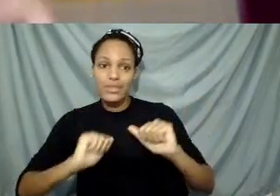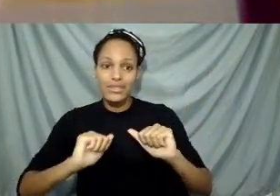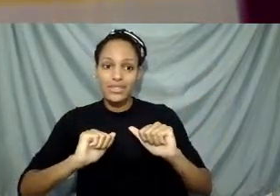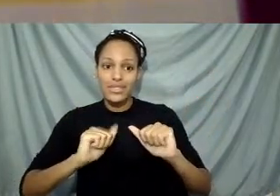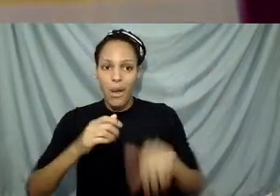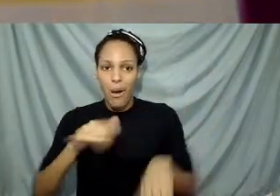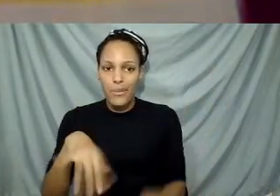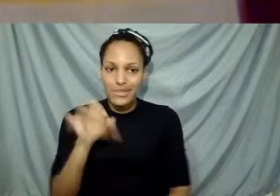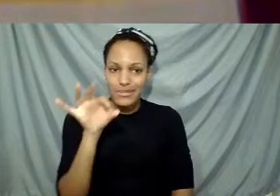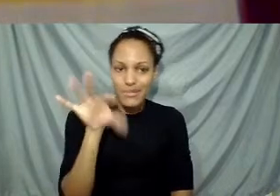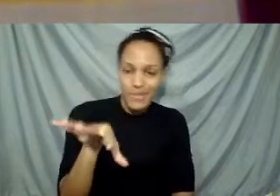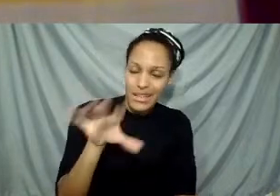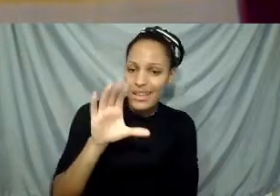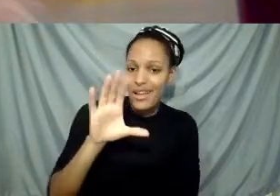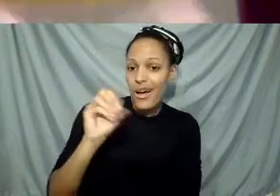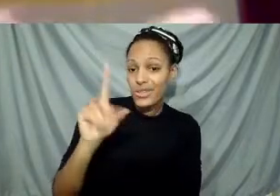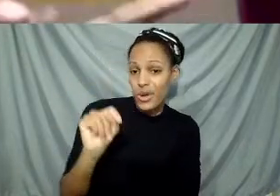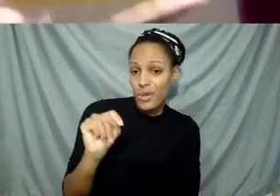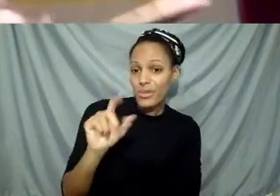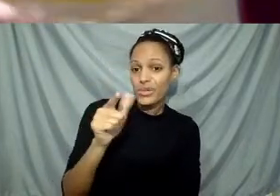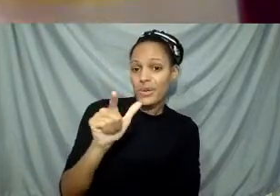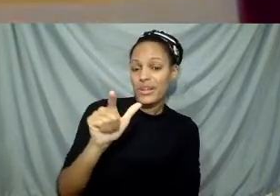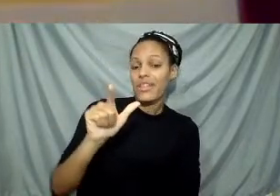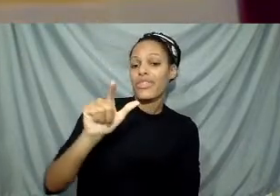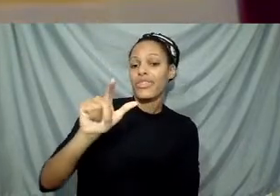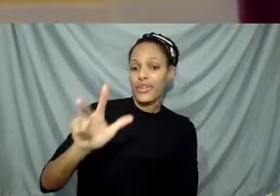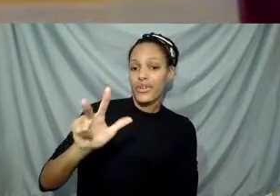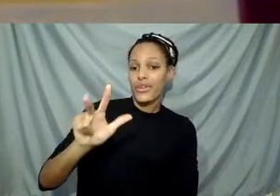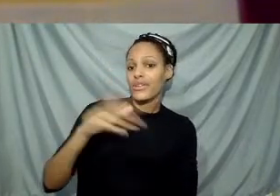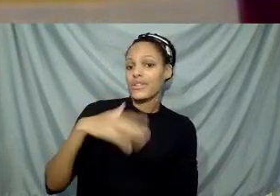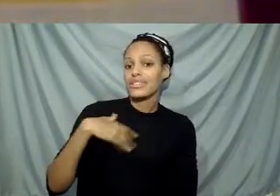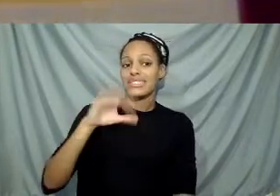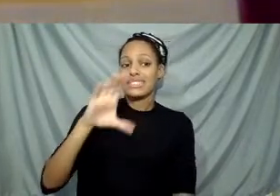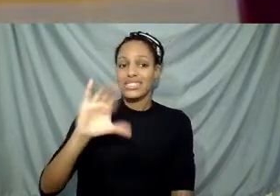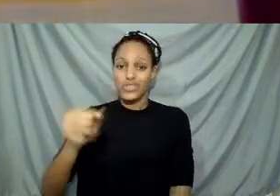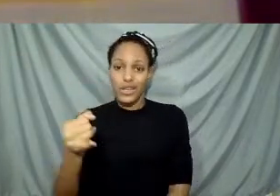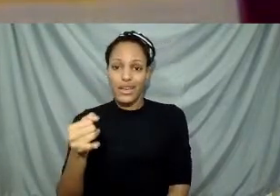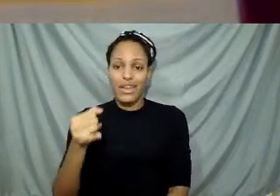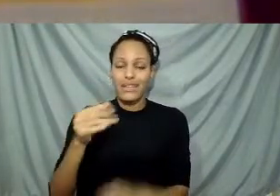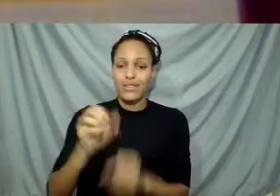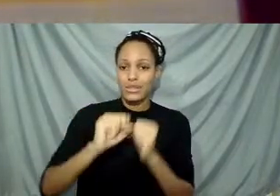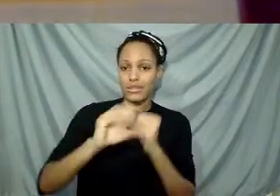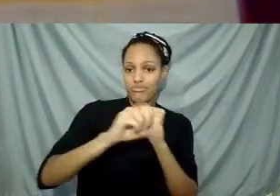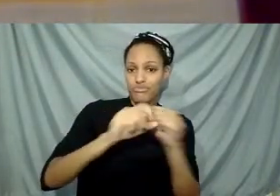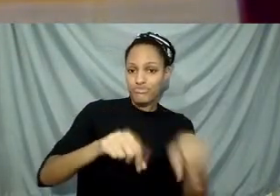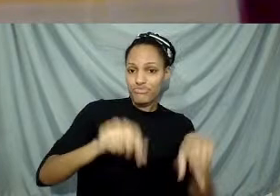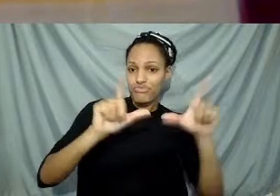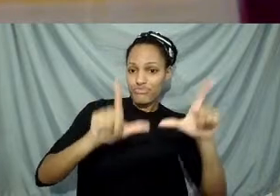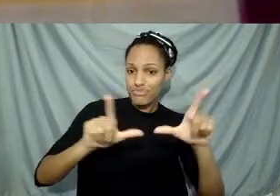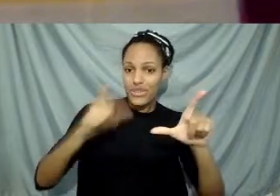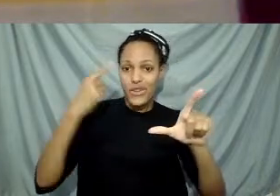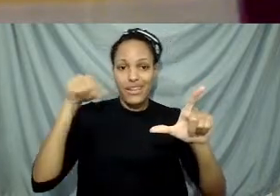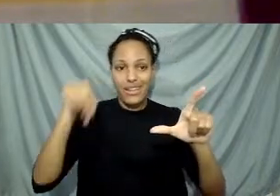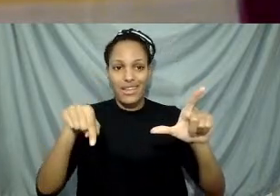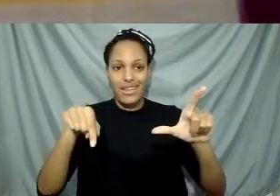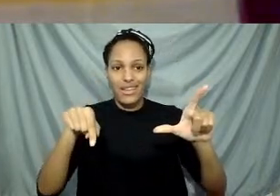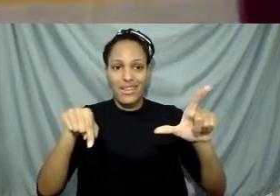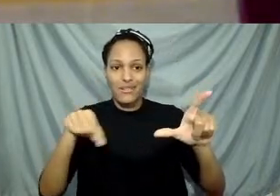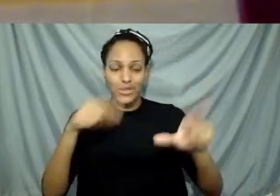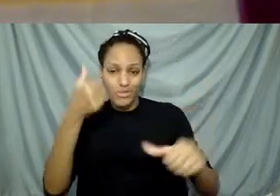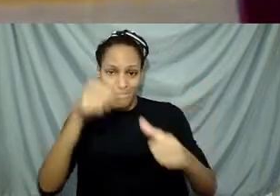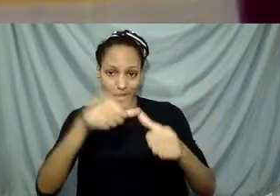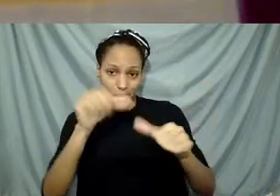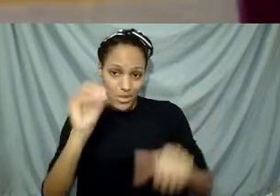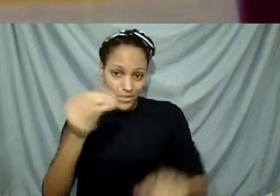October 23rd. So please email for CJ at Davalois Fearon in order to not miss out on